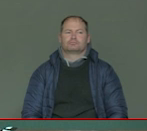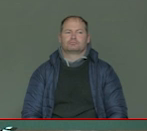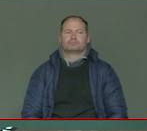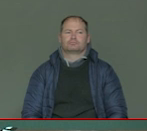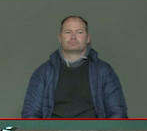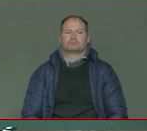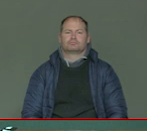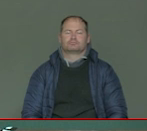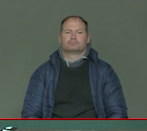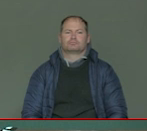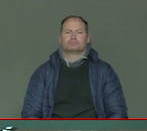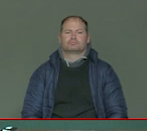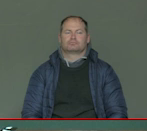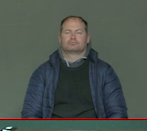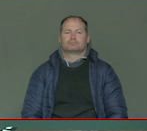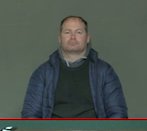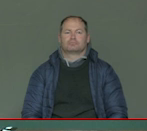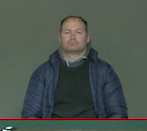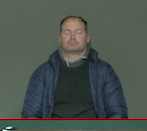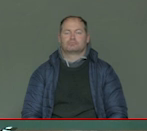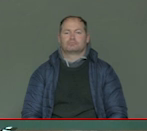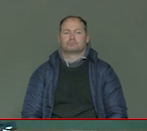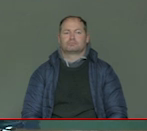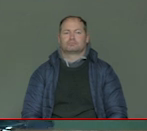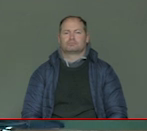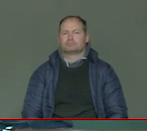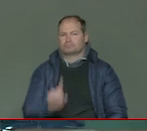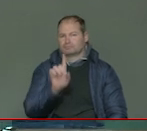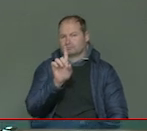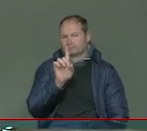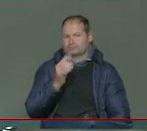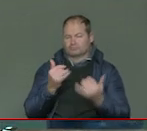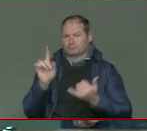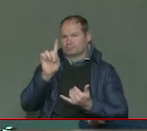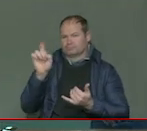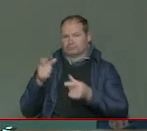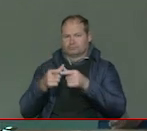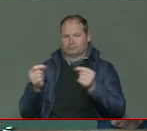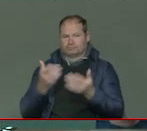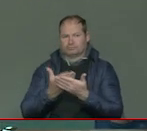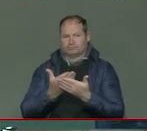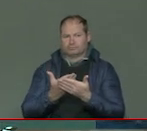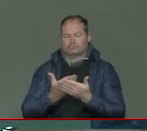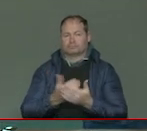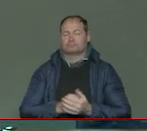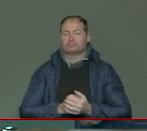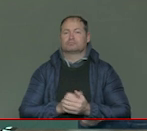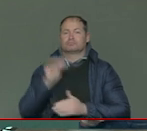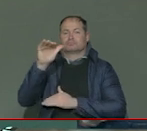I think this is one of the reasons, Sumner, but let's just quickly finish the question. Now, we have our bank